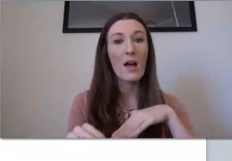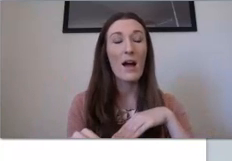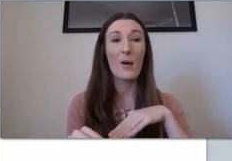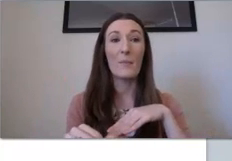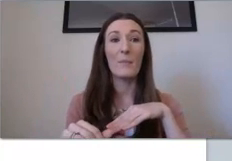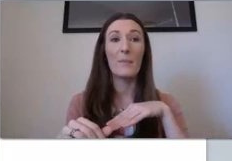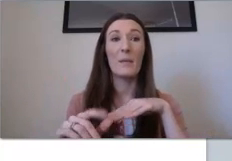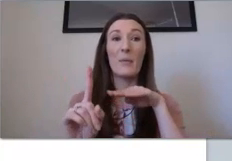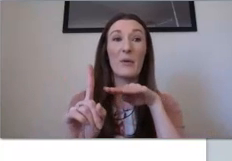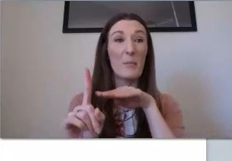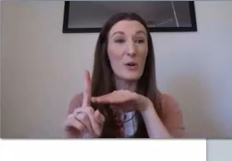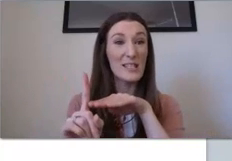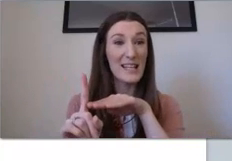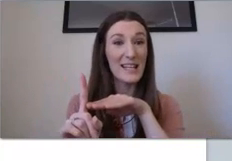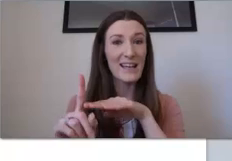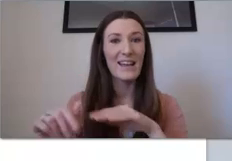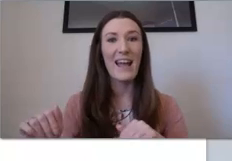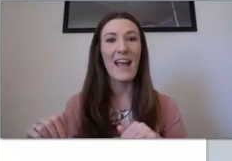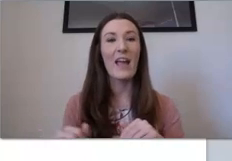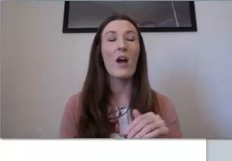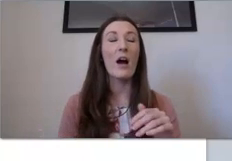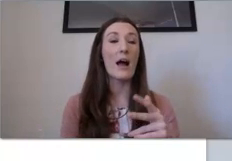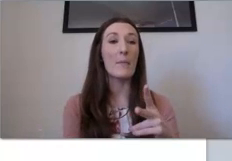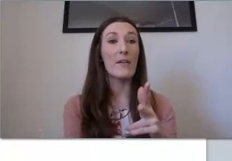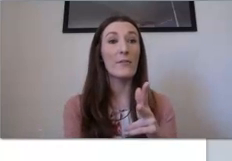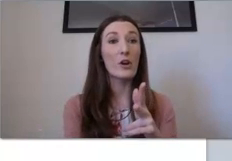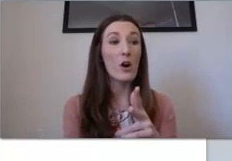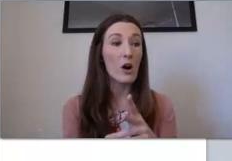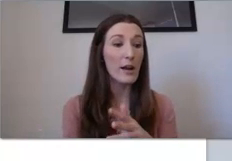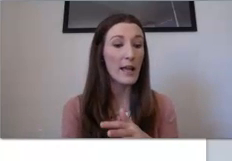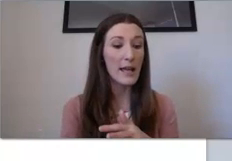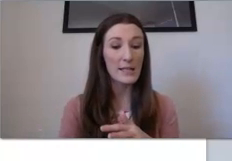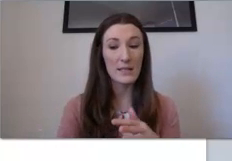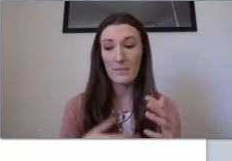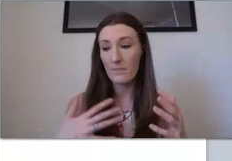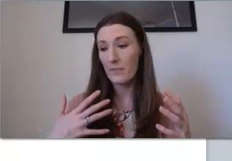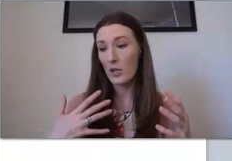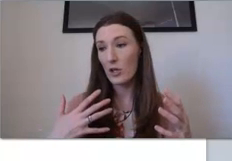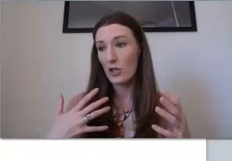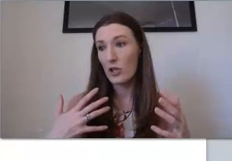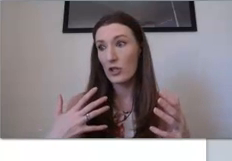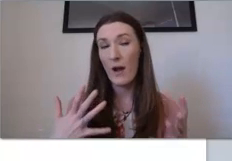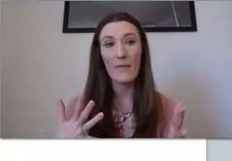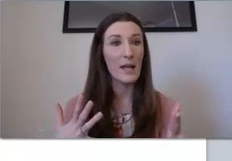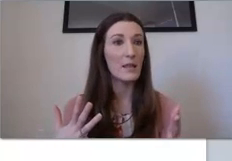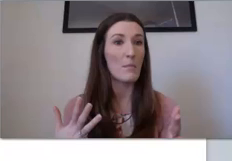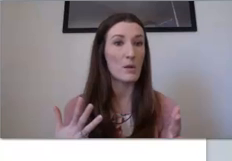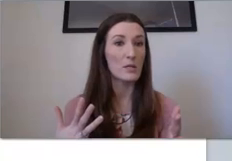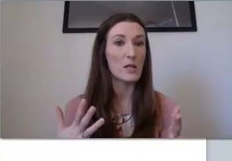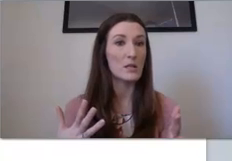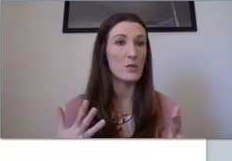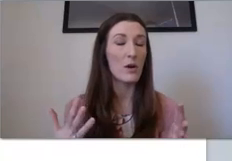Okay, maybe you hit a person. Okay, if your car is driving in